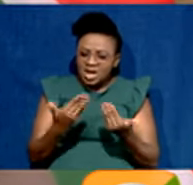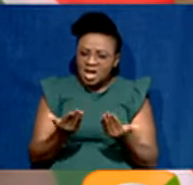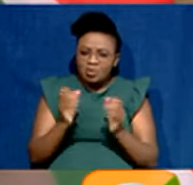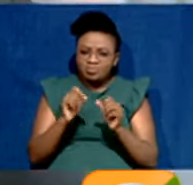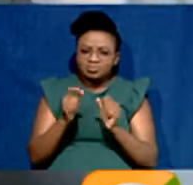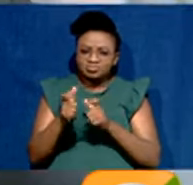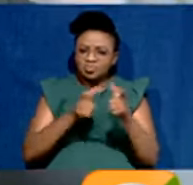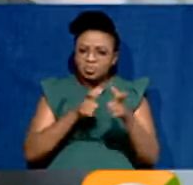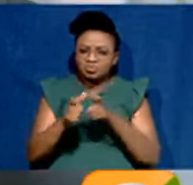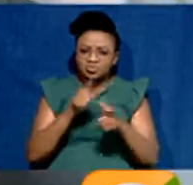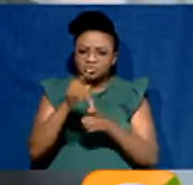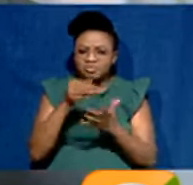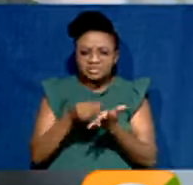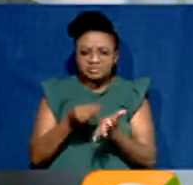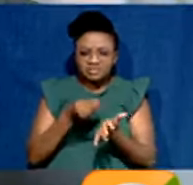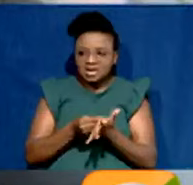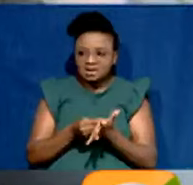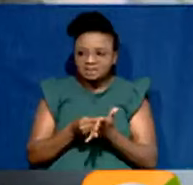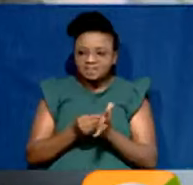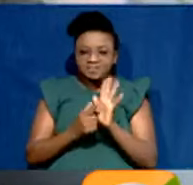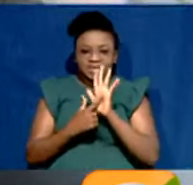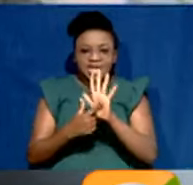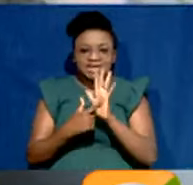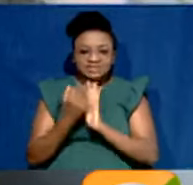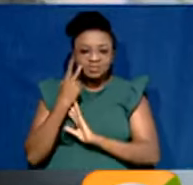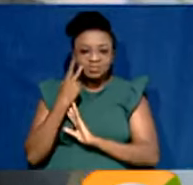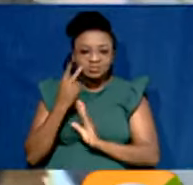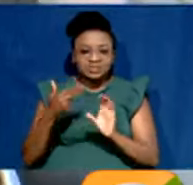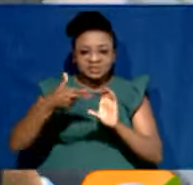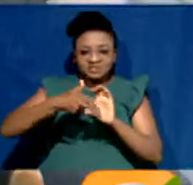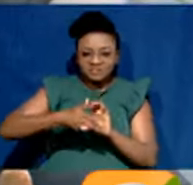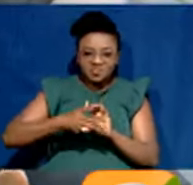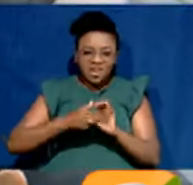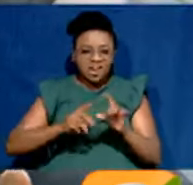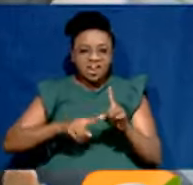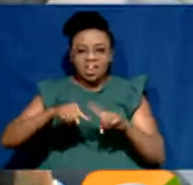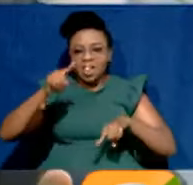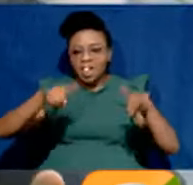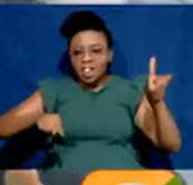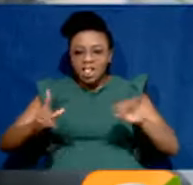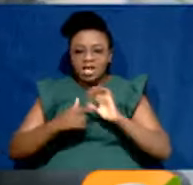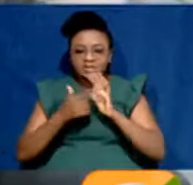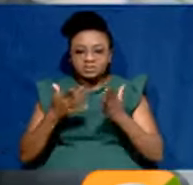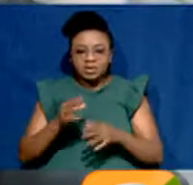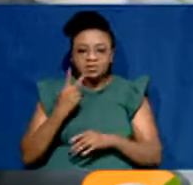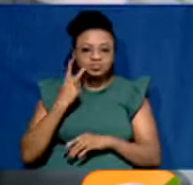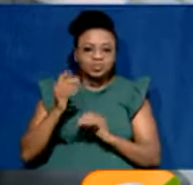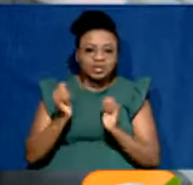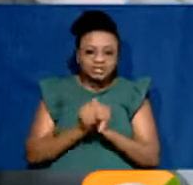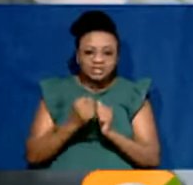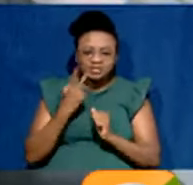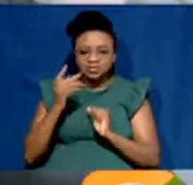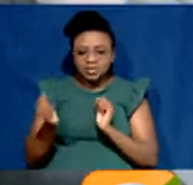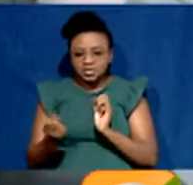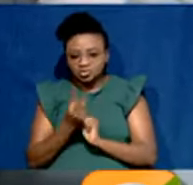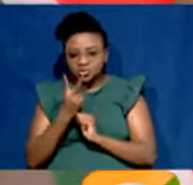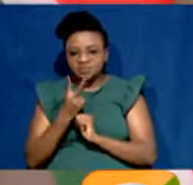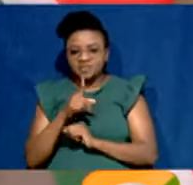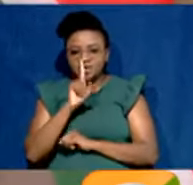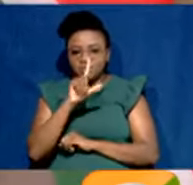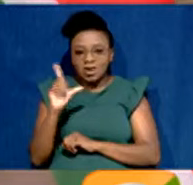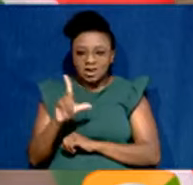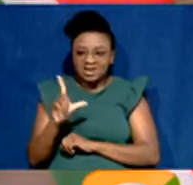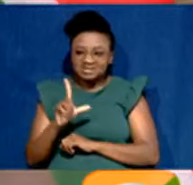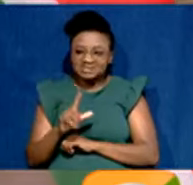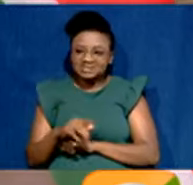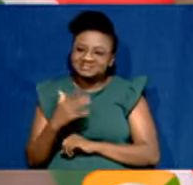prices now? You see, fuel, it's been up and down. Like, right now we're talking of 210, 212 per liter. Ali